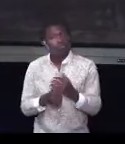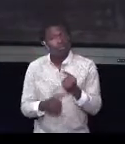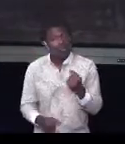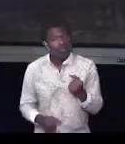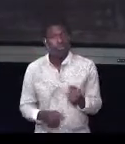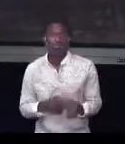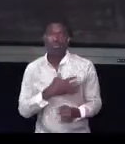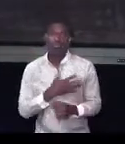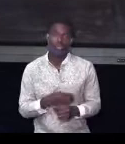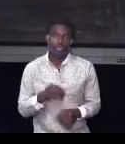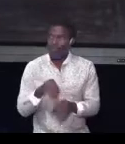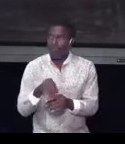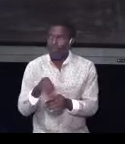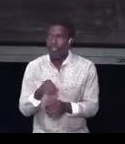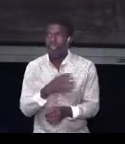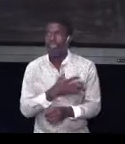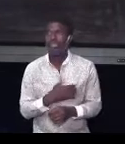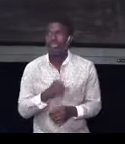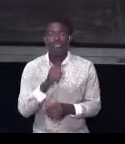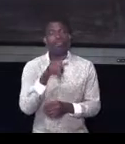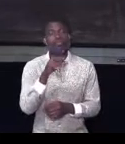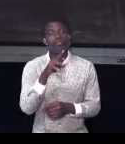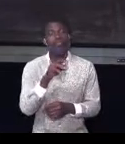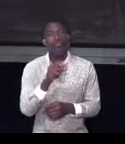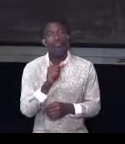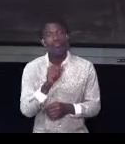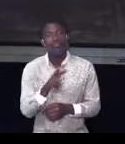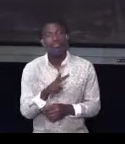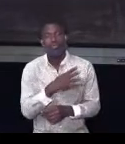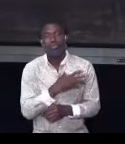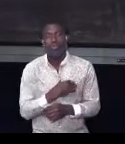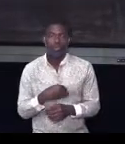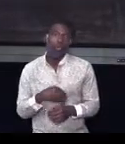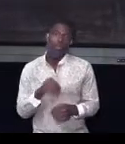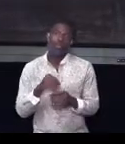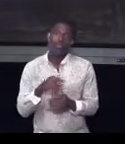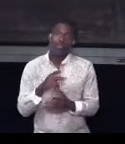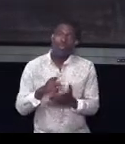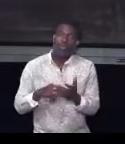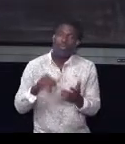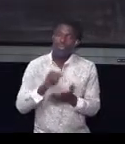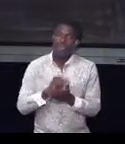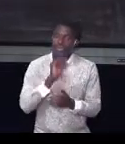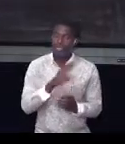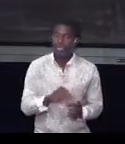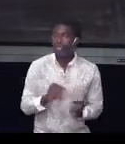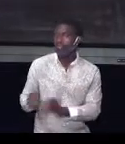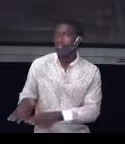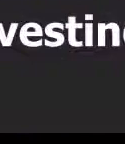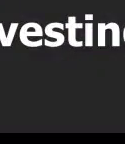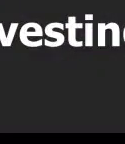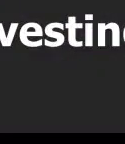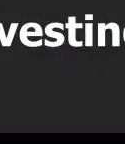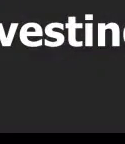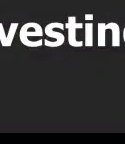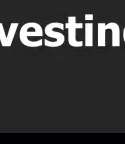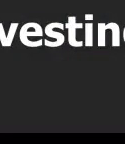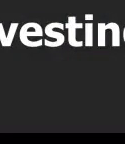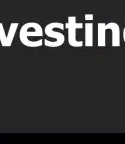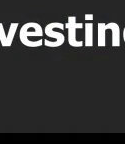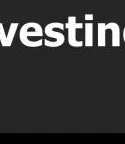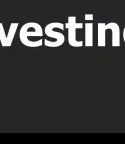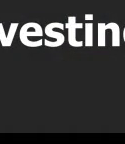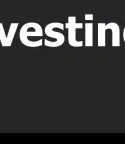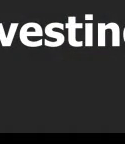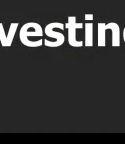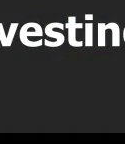residue like leaves, straw, plant pads that are left over after harvesting crops.